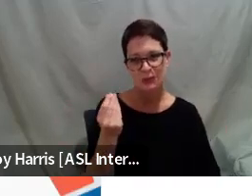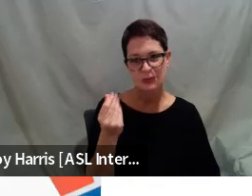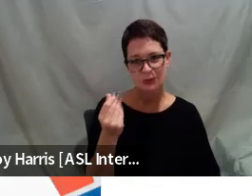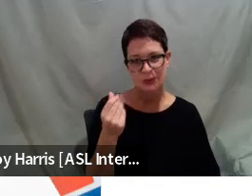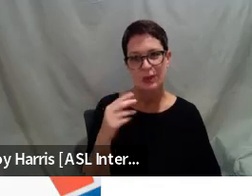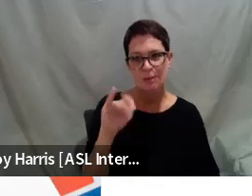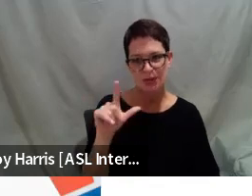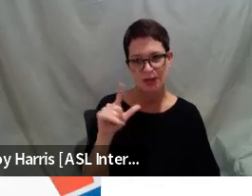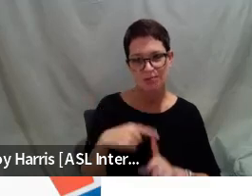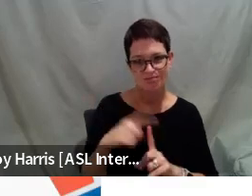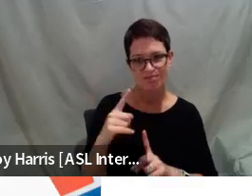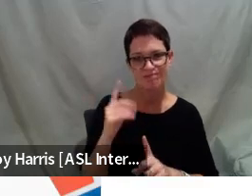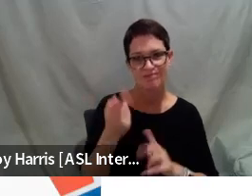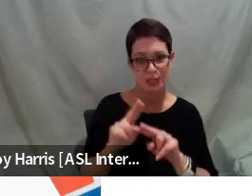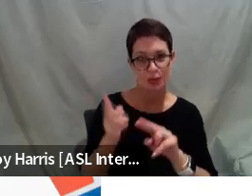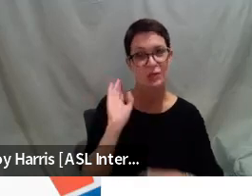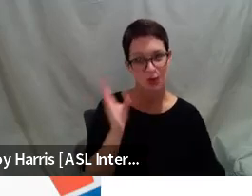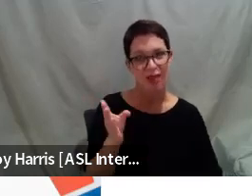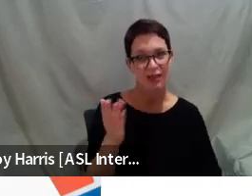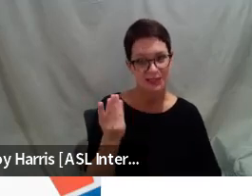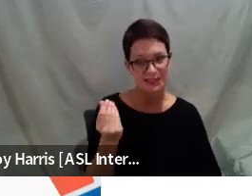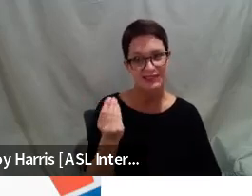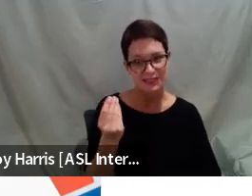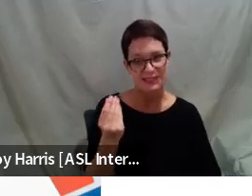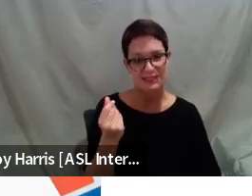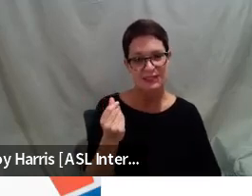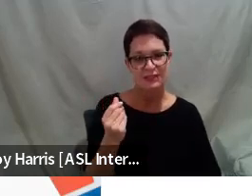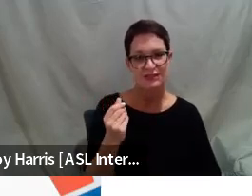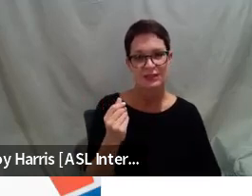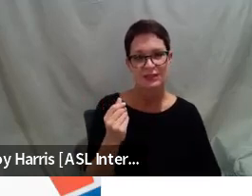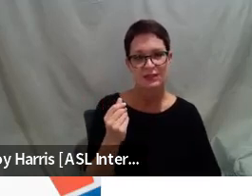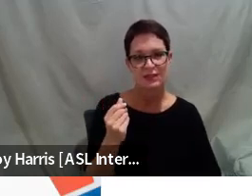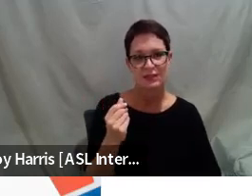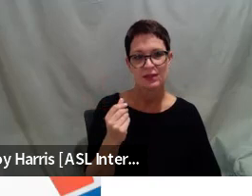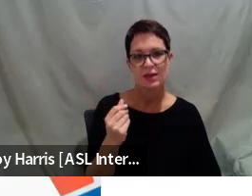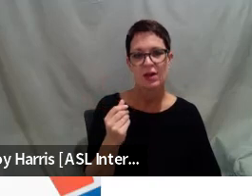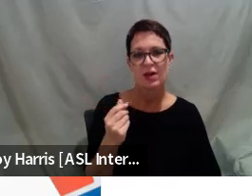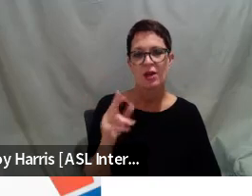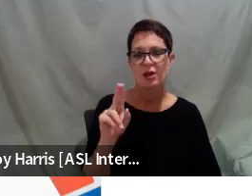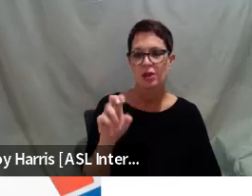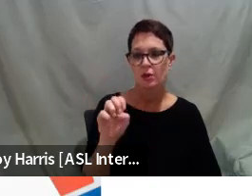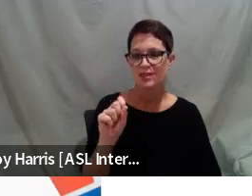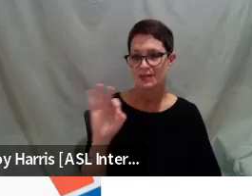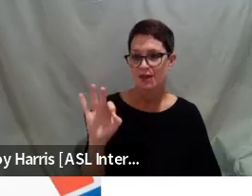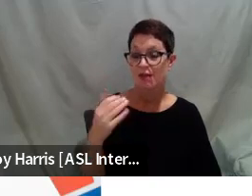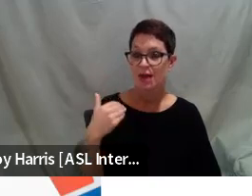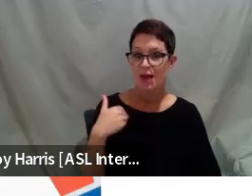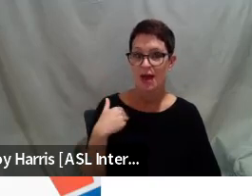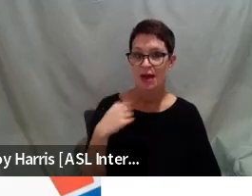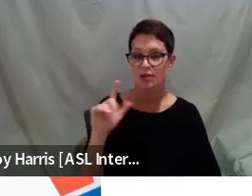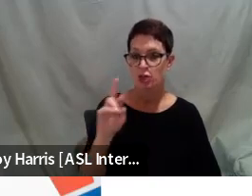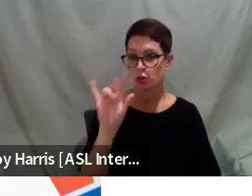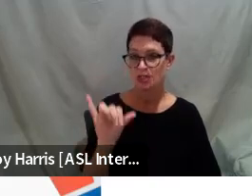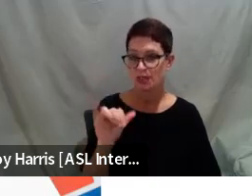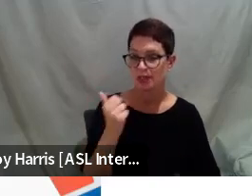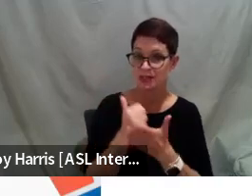your bills. And so USAF has a utility assistance program where you